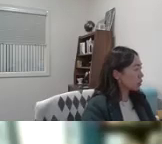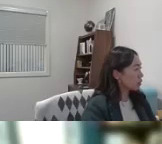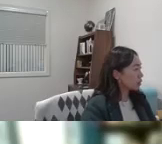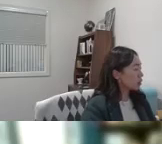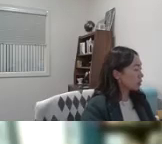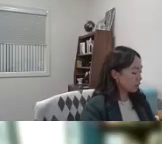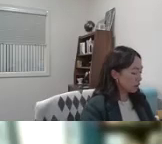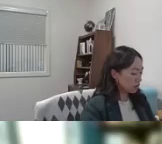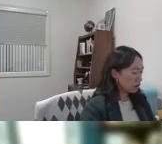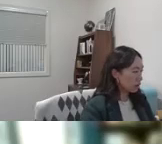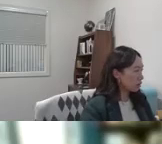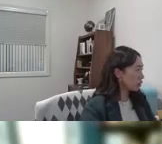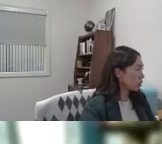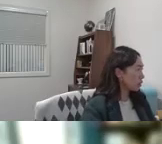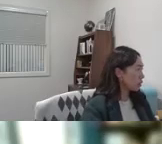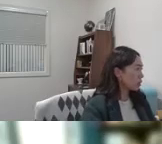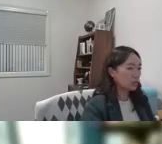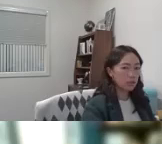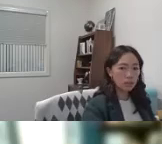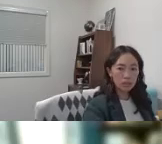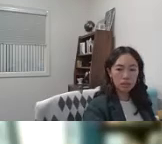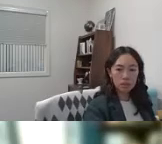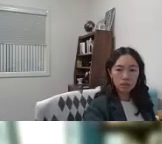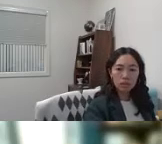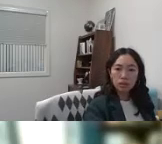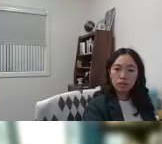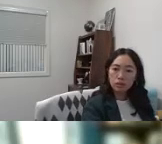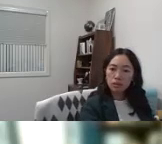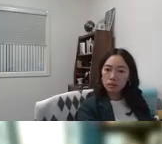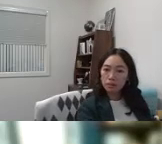these priority topics might look familiar to you. They were the ones that the Air